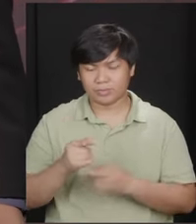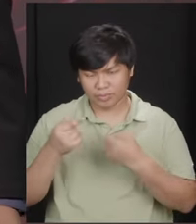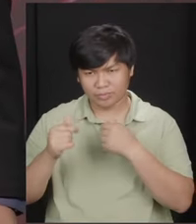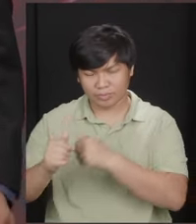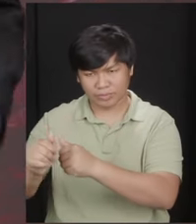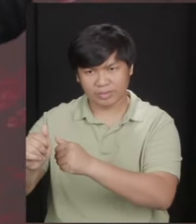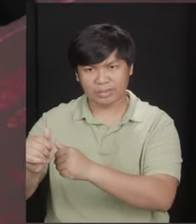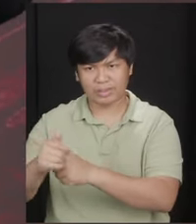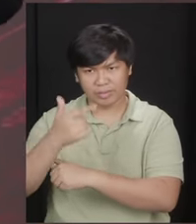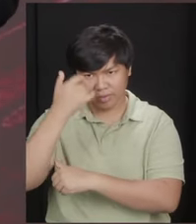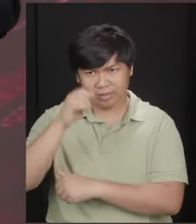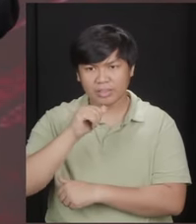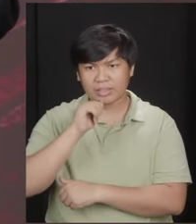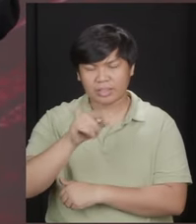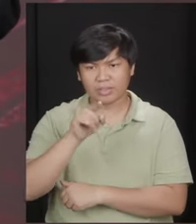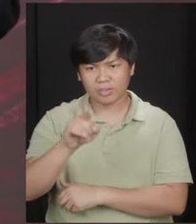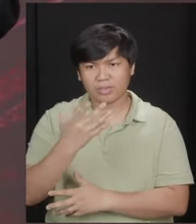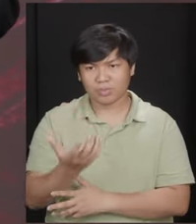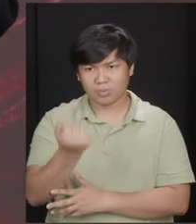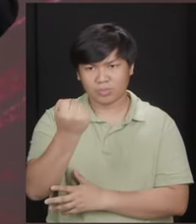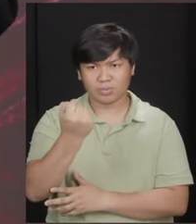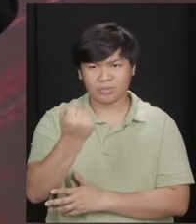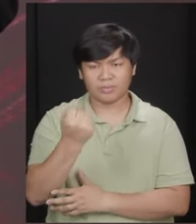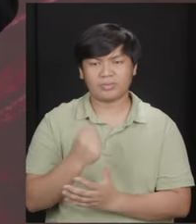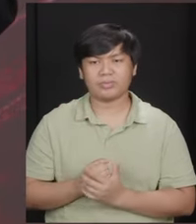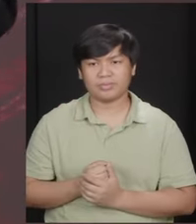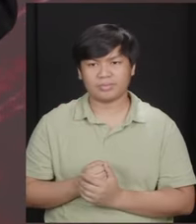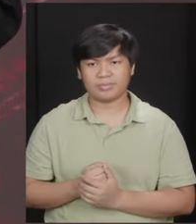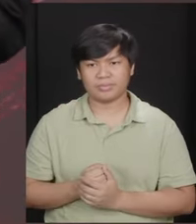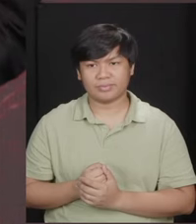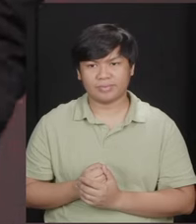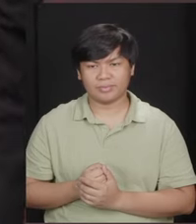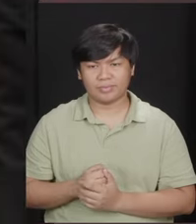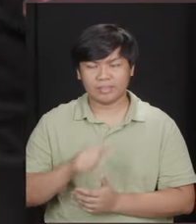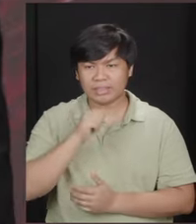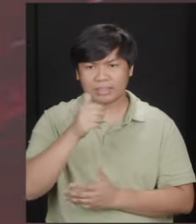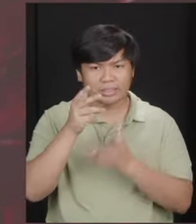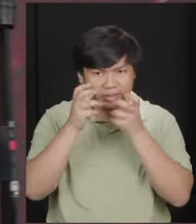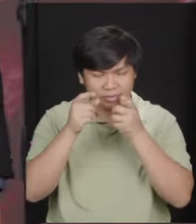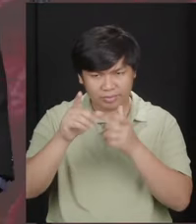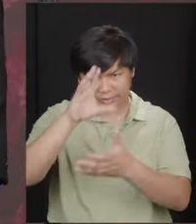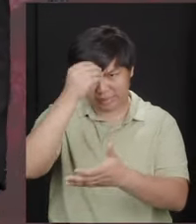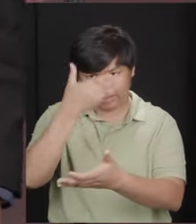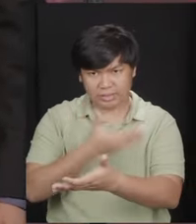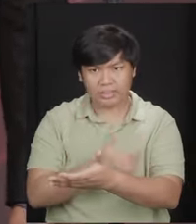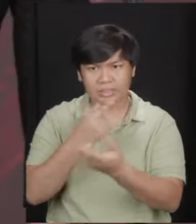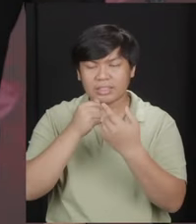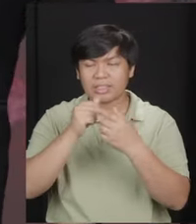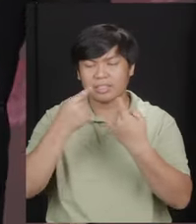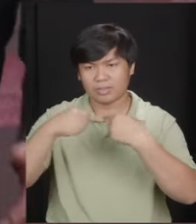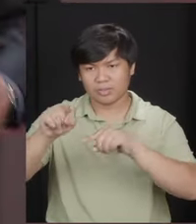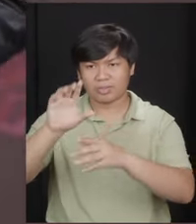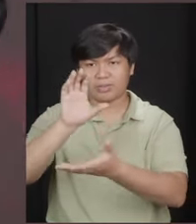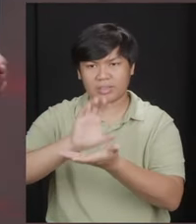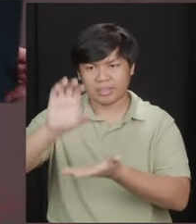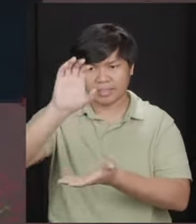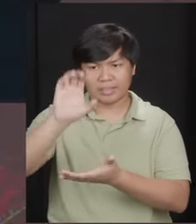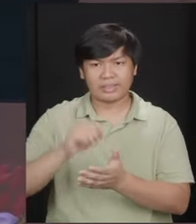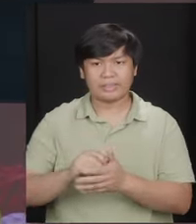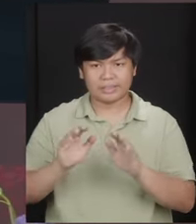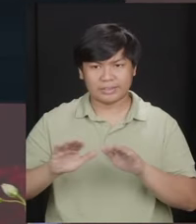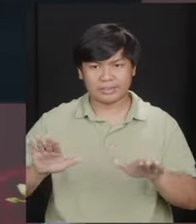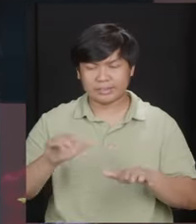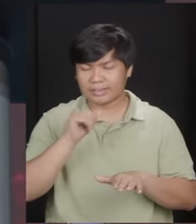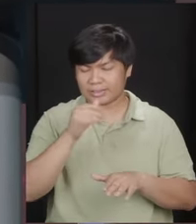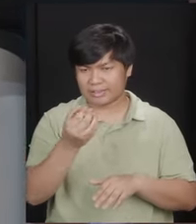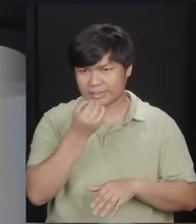after it. Because it's not just yours. I don't want to hear of your son not going to college. Your children not